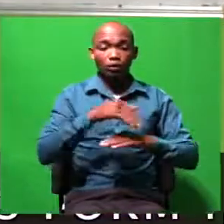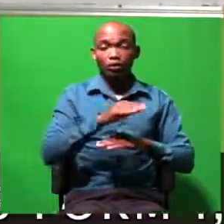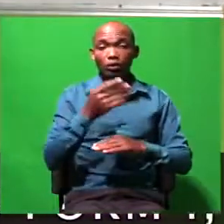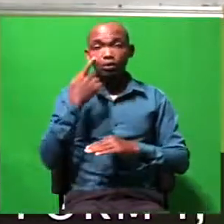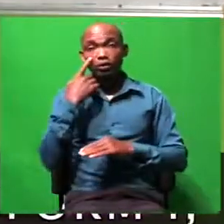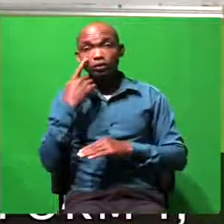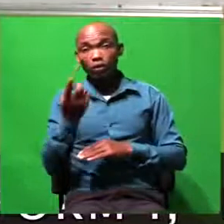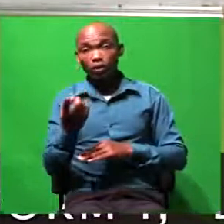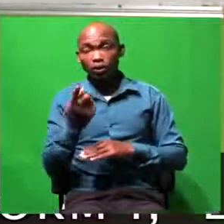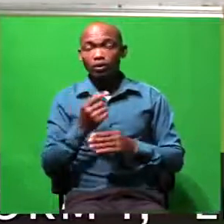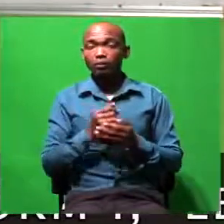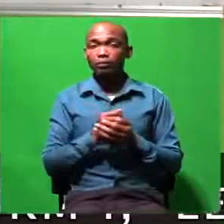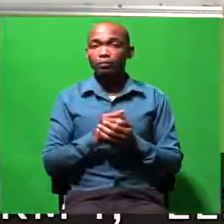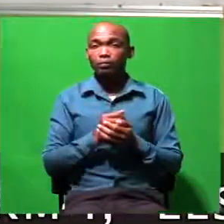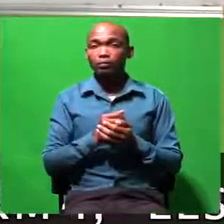we are going to look